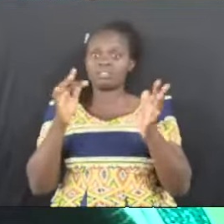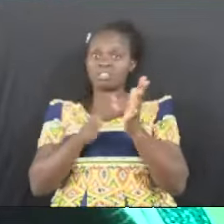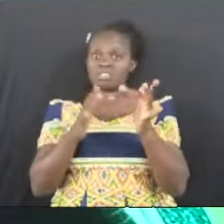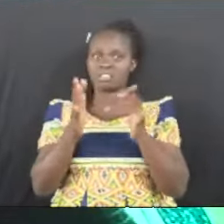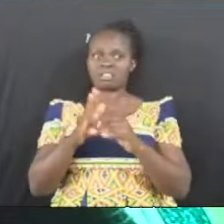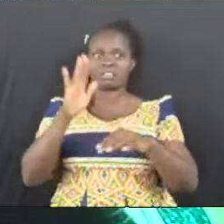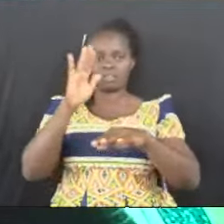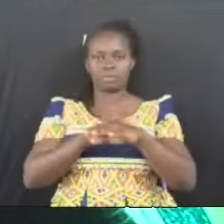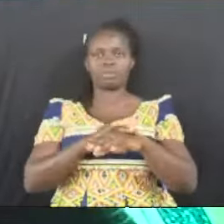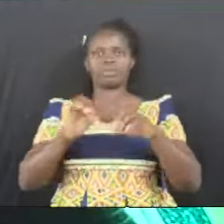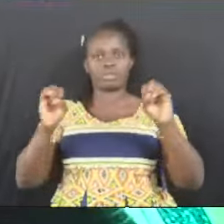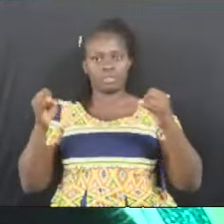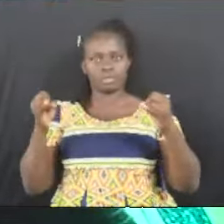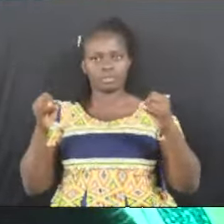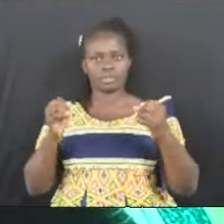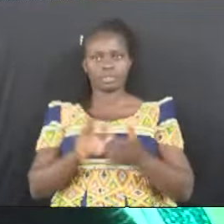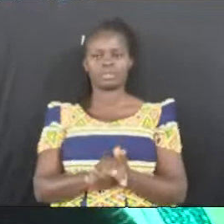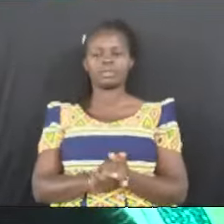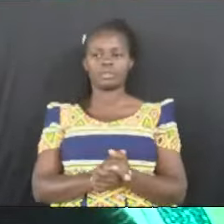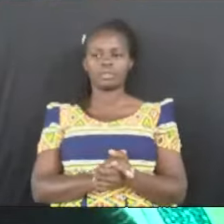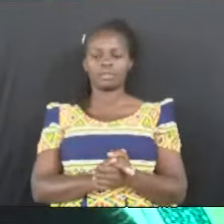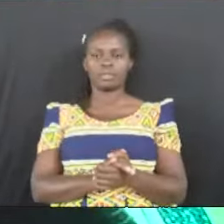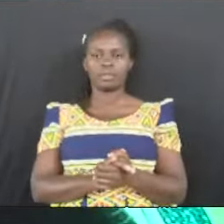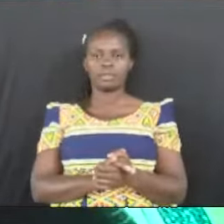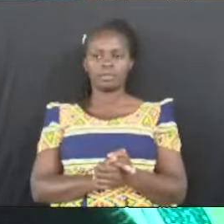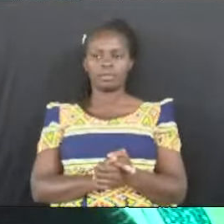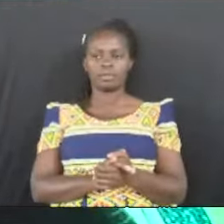of fact. So,